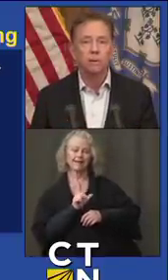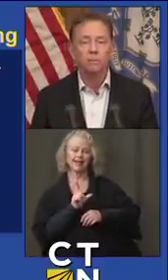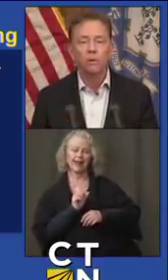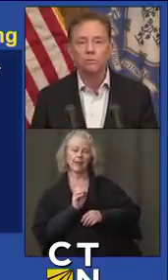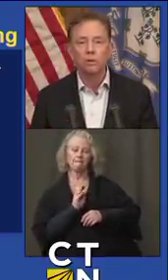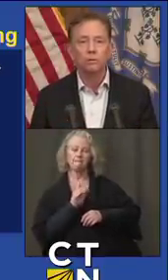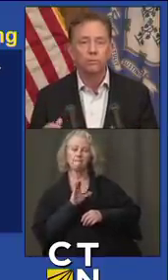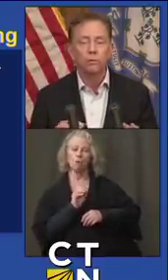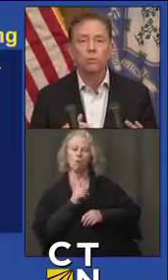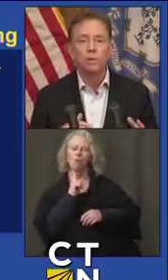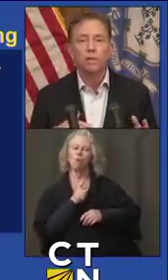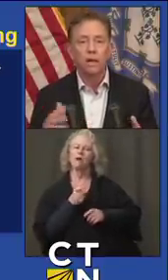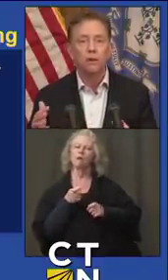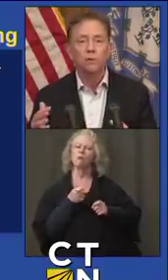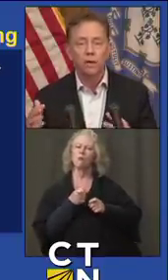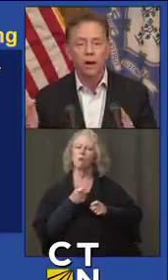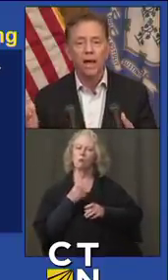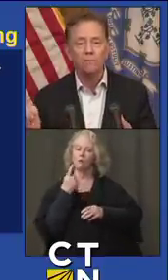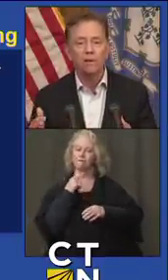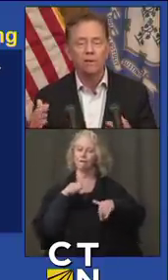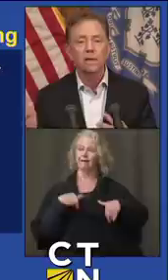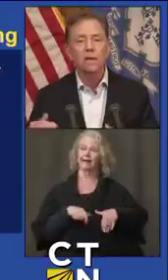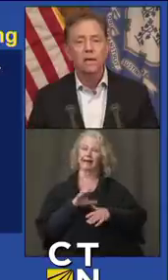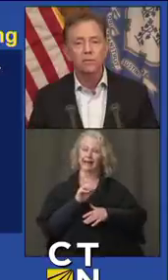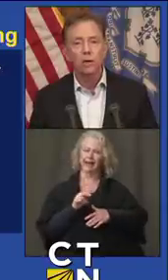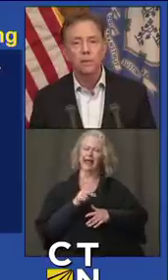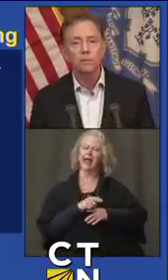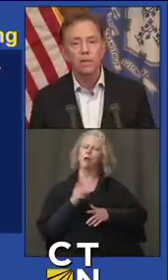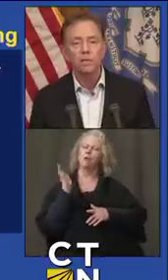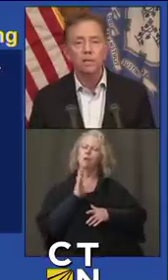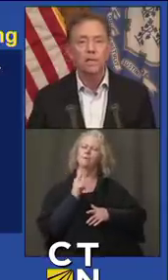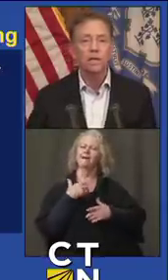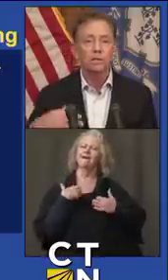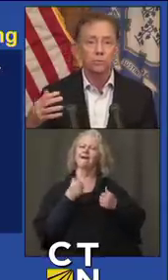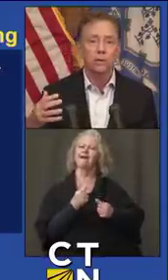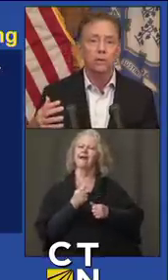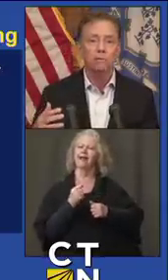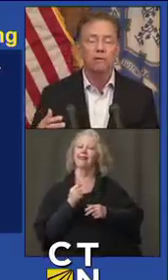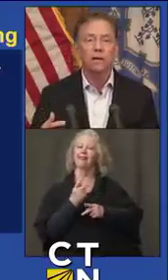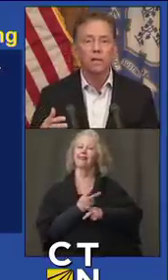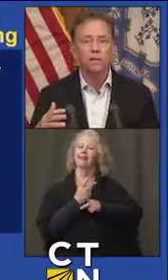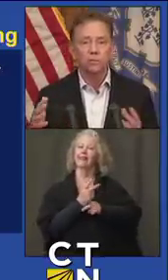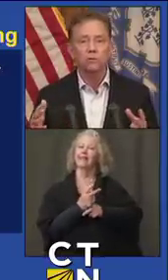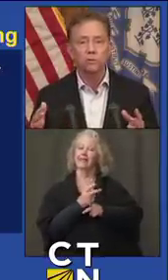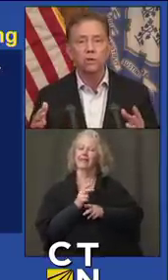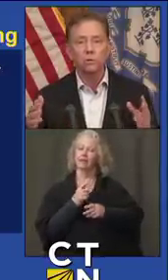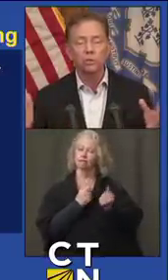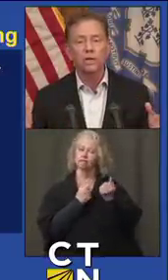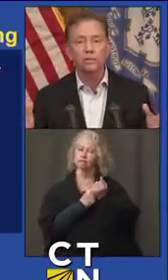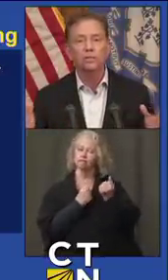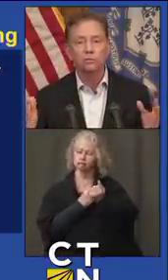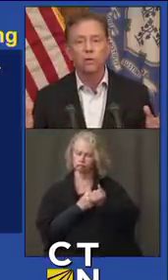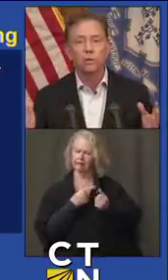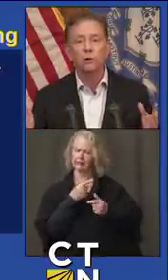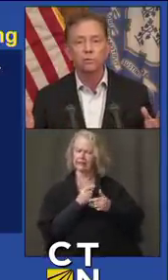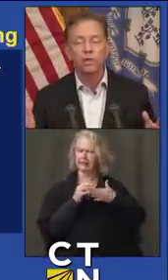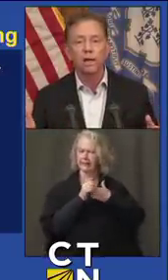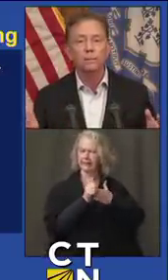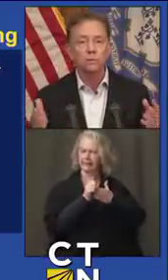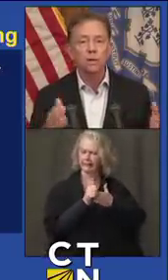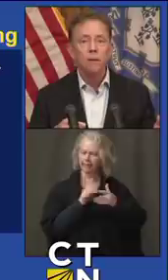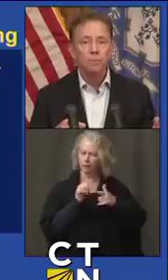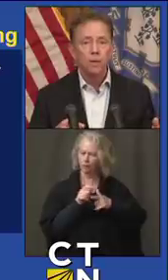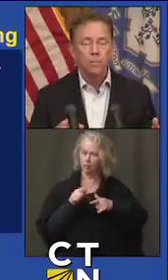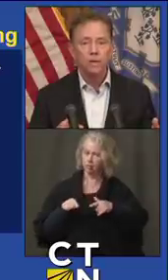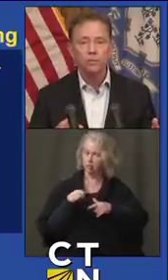and also formerly the healthcare advocate, is helping to take the lead as we finalize those negotiations with those